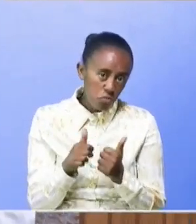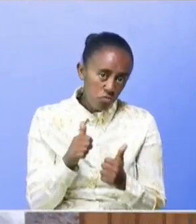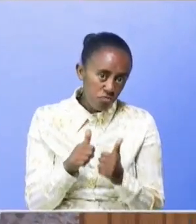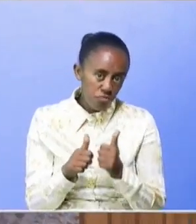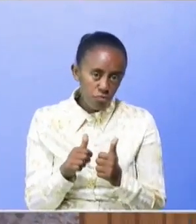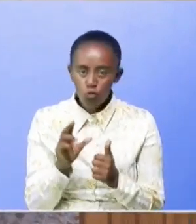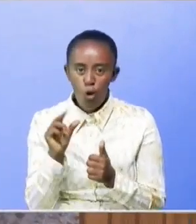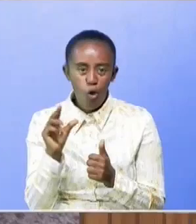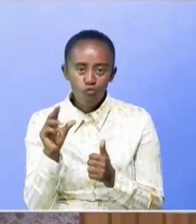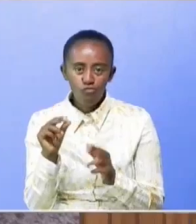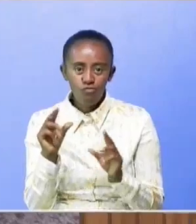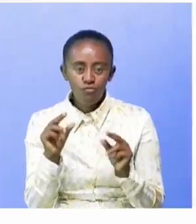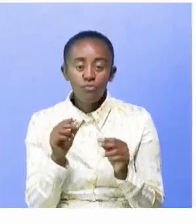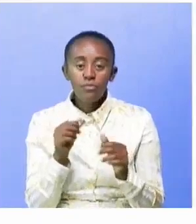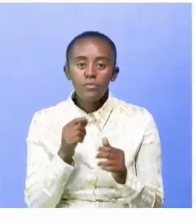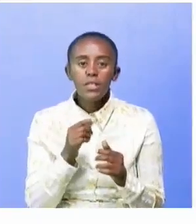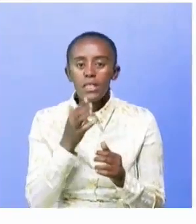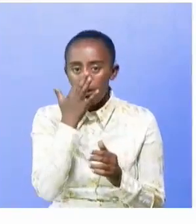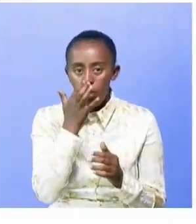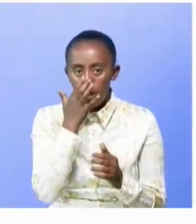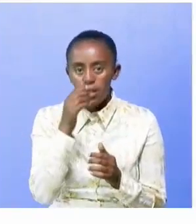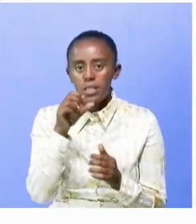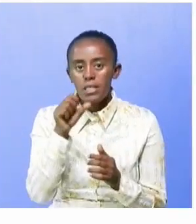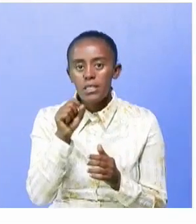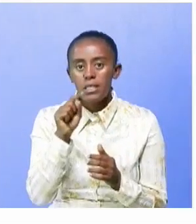not ties, right? It is stimulate.